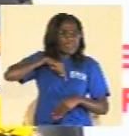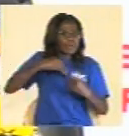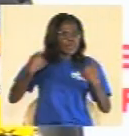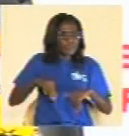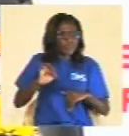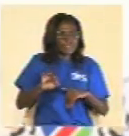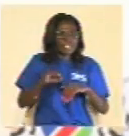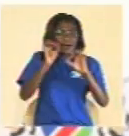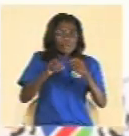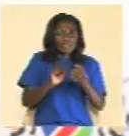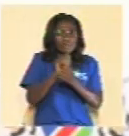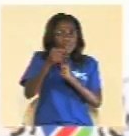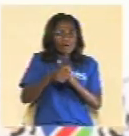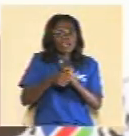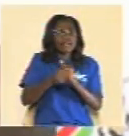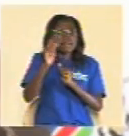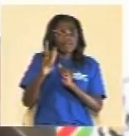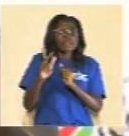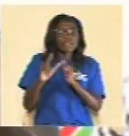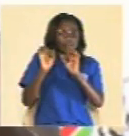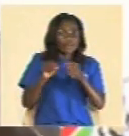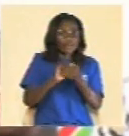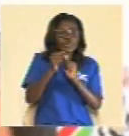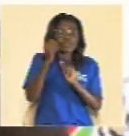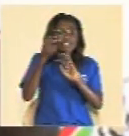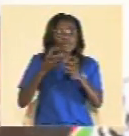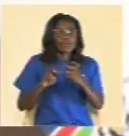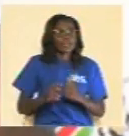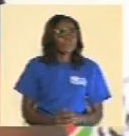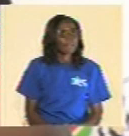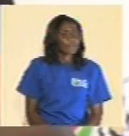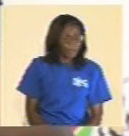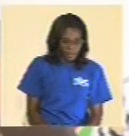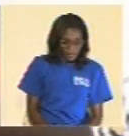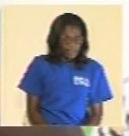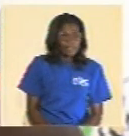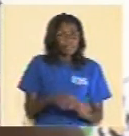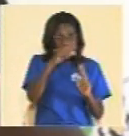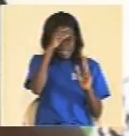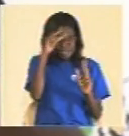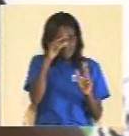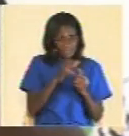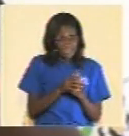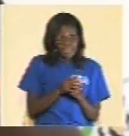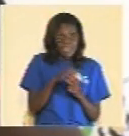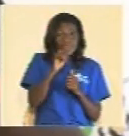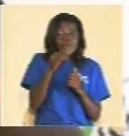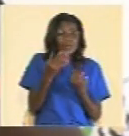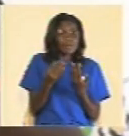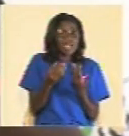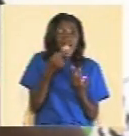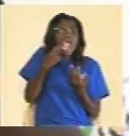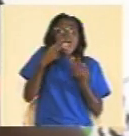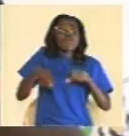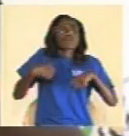disabilities. Yeah. Sister, from our conversation, we are learning that if you don't treat leprosy or if you